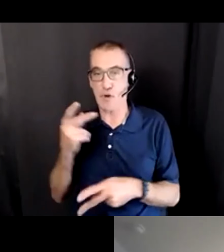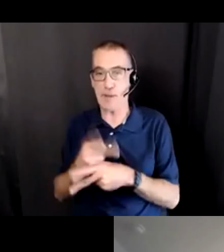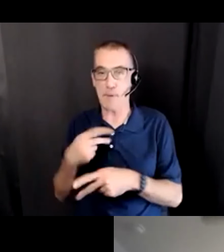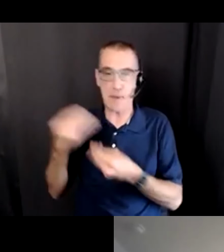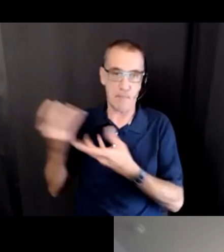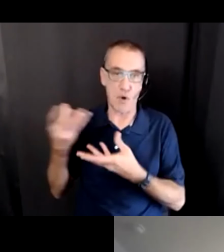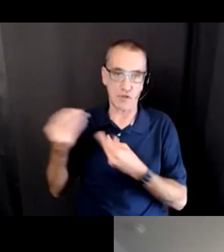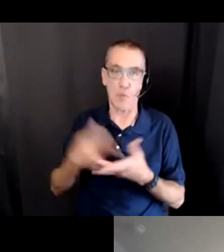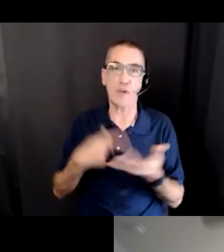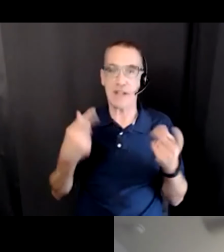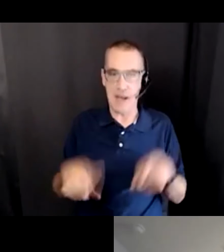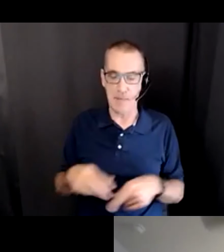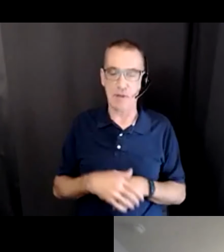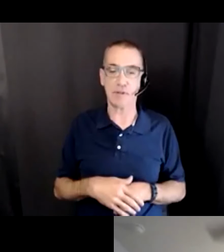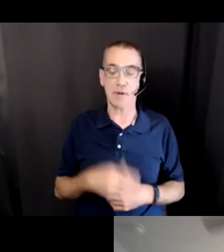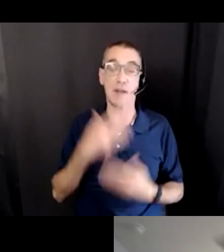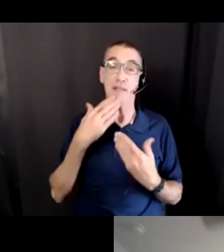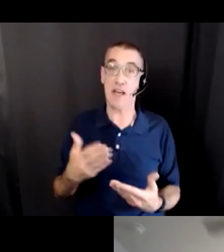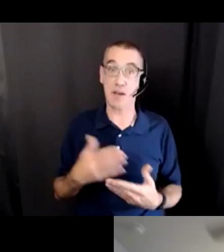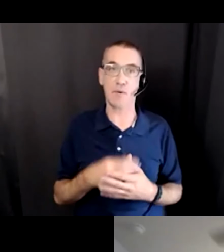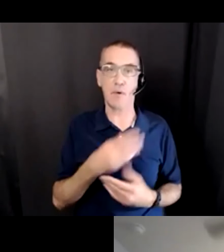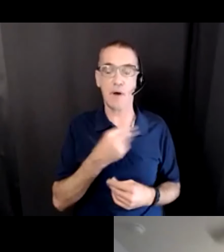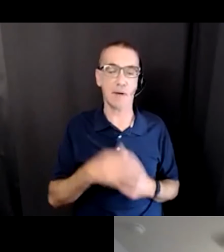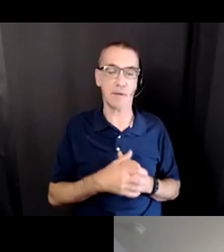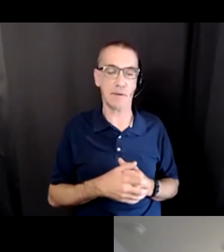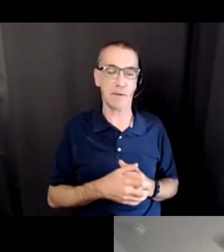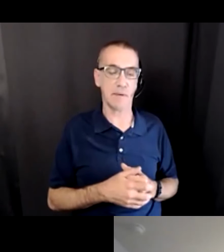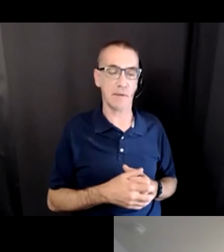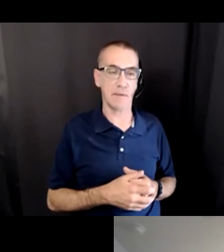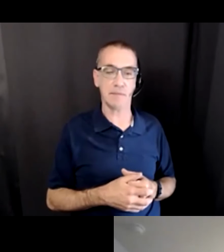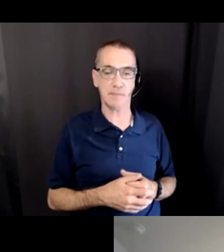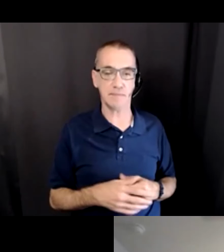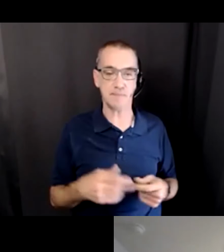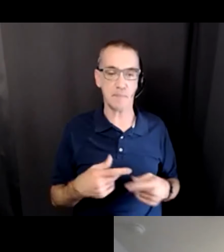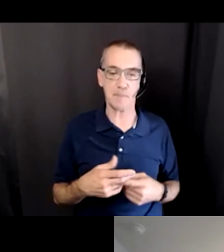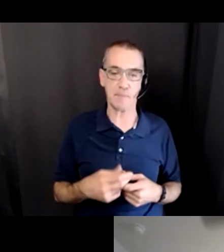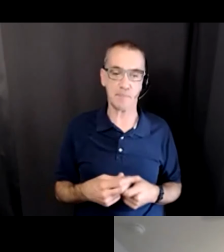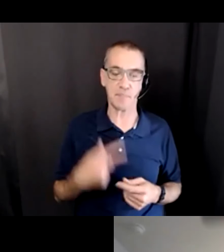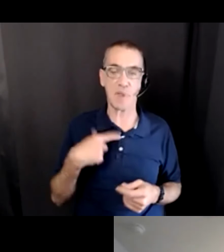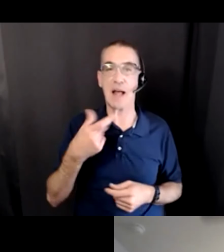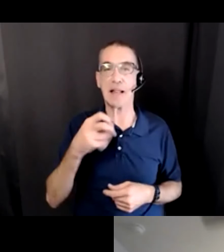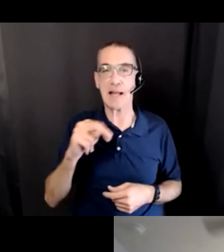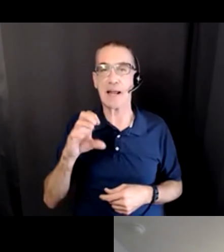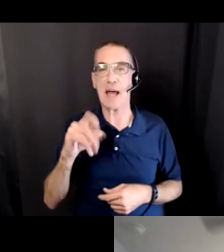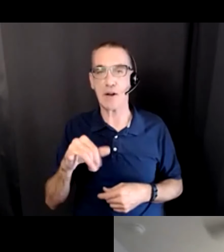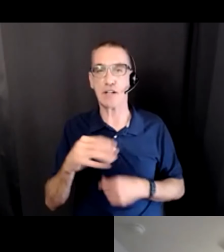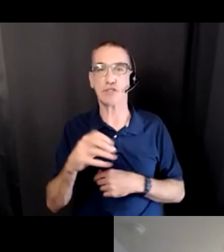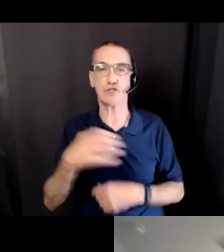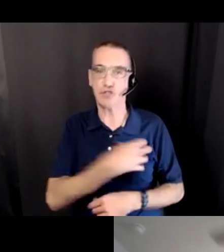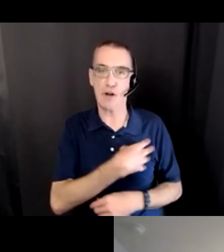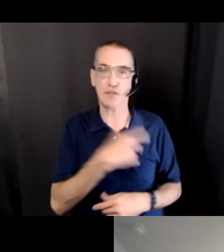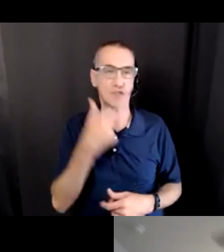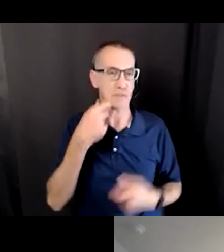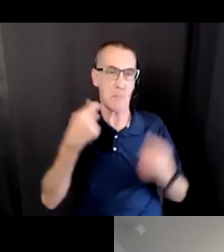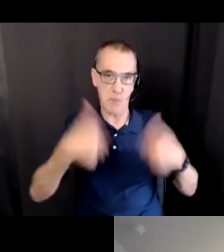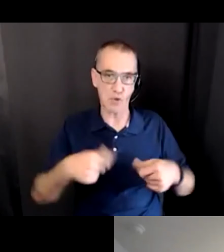on what's happening. So thank you. And prayers. yeah. The You're California welcome. fires. Yeah, there's Glenn County Sheriff has just posted something too